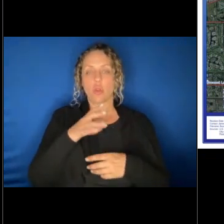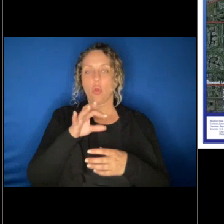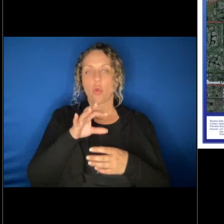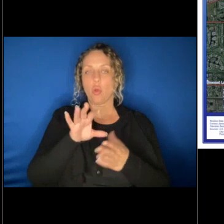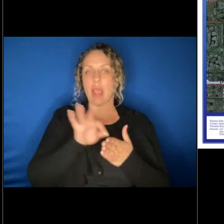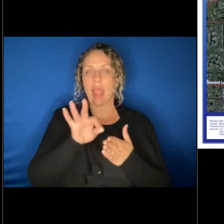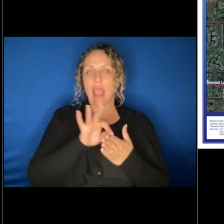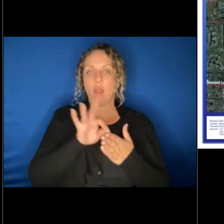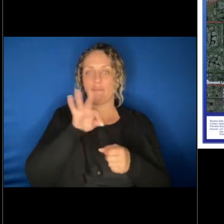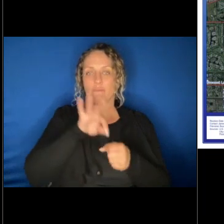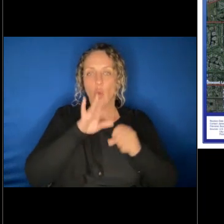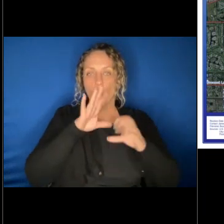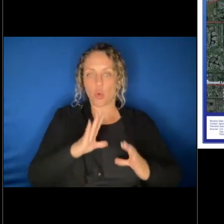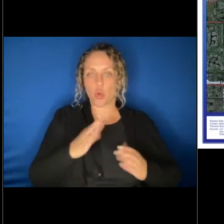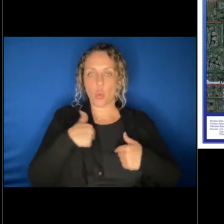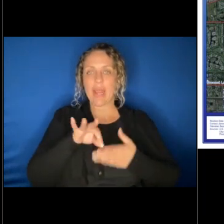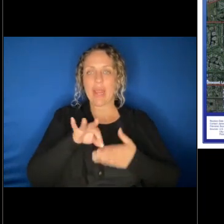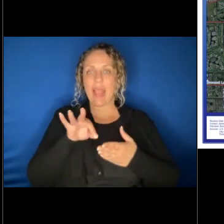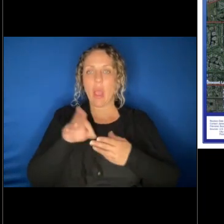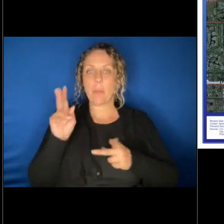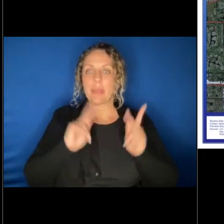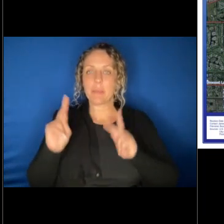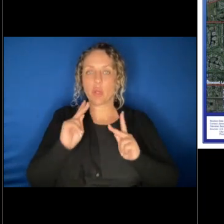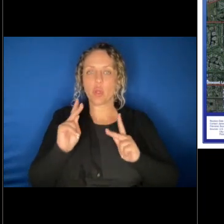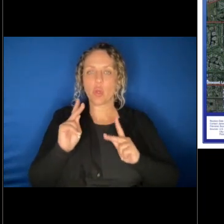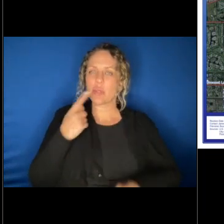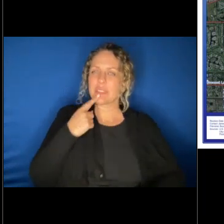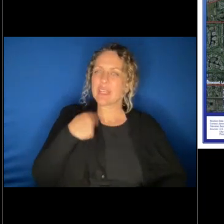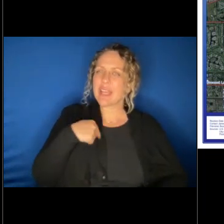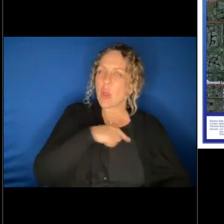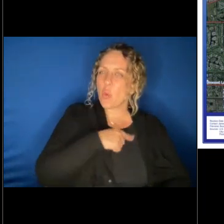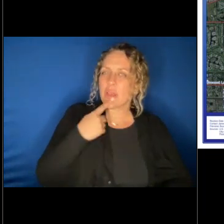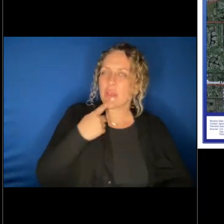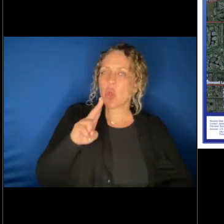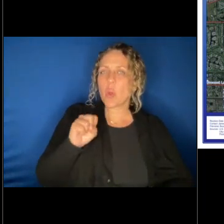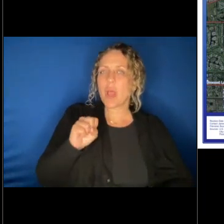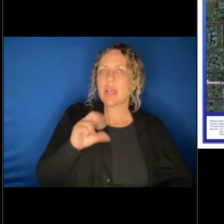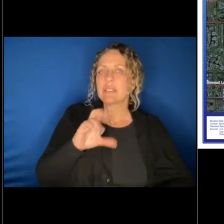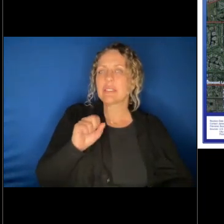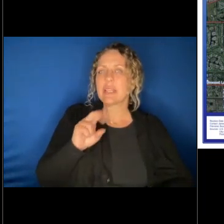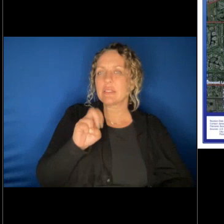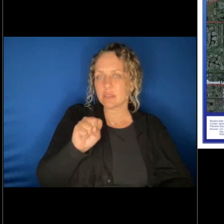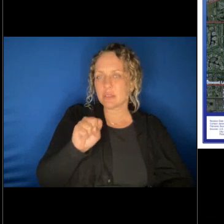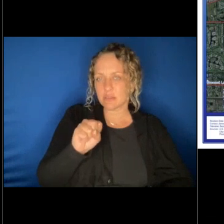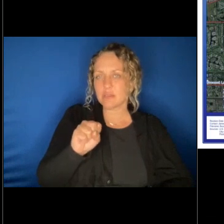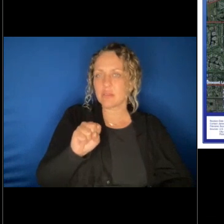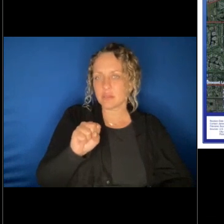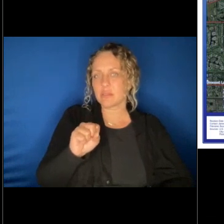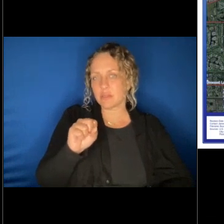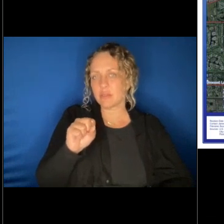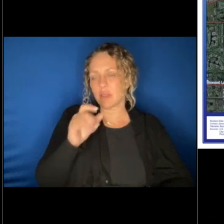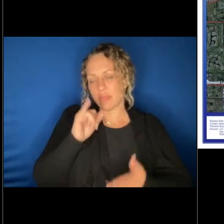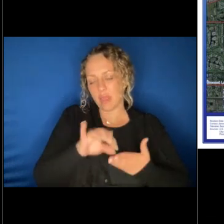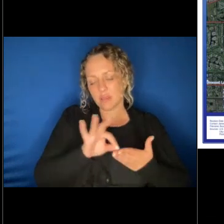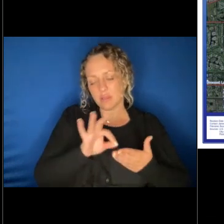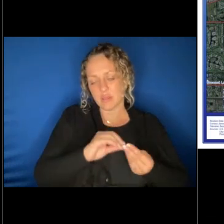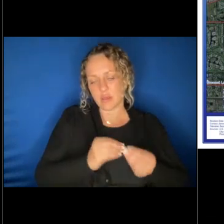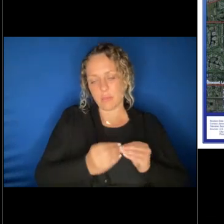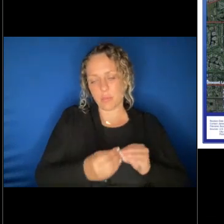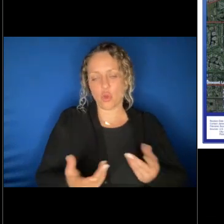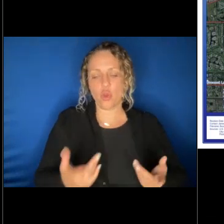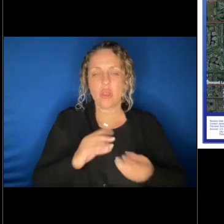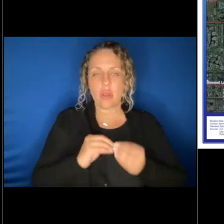people. When we say we're talking about the US Census counts people. So that's the number, it's the number